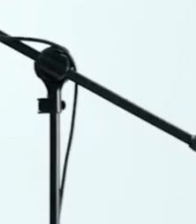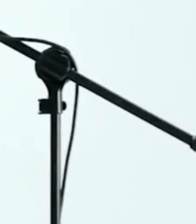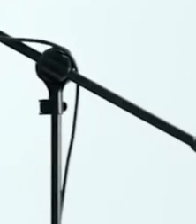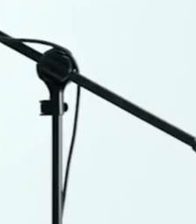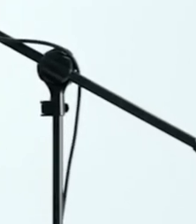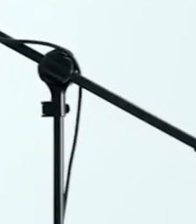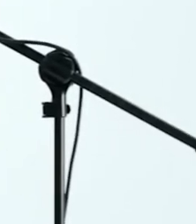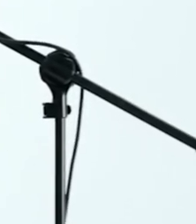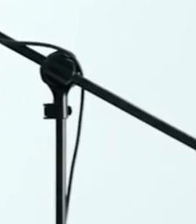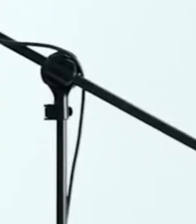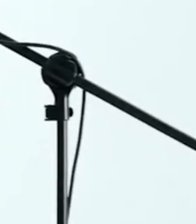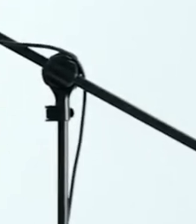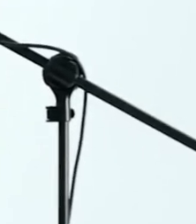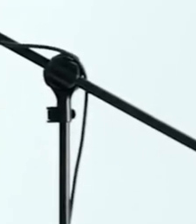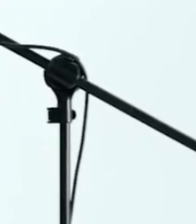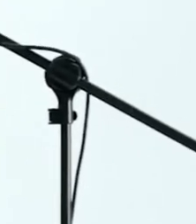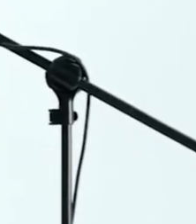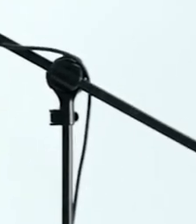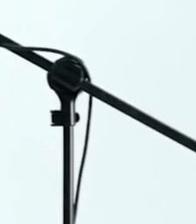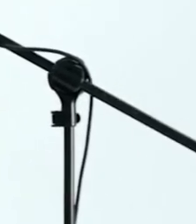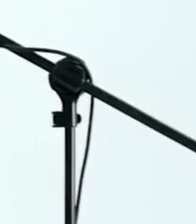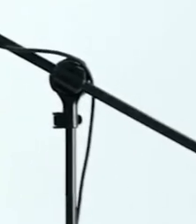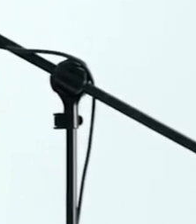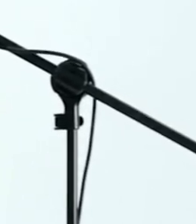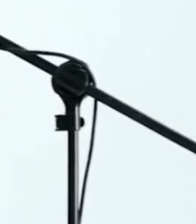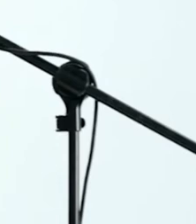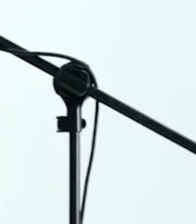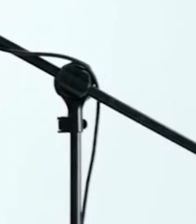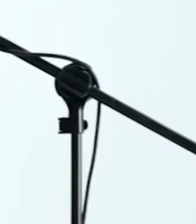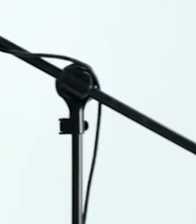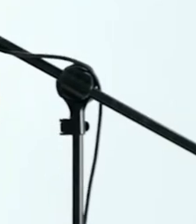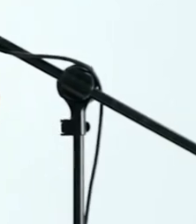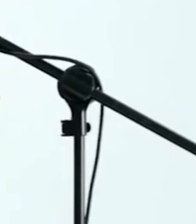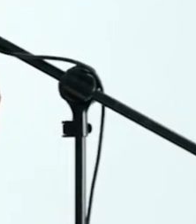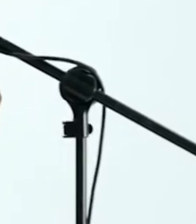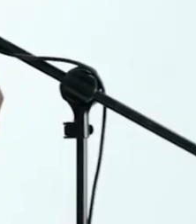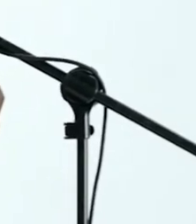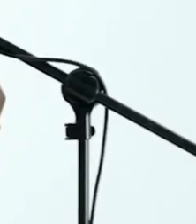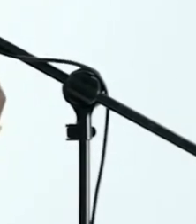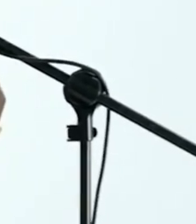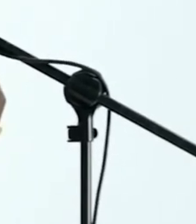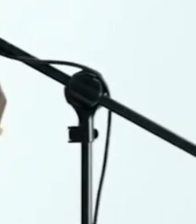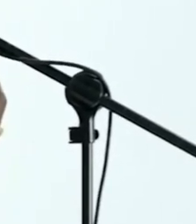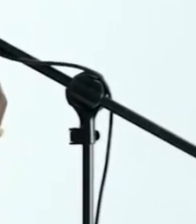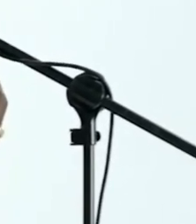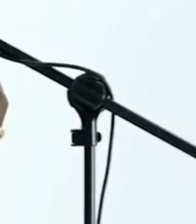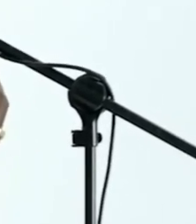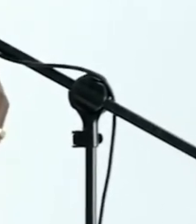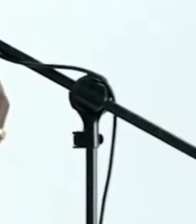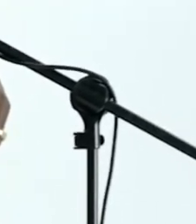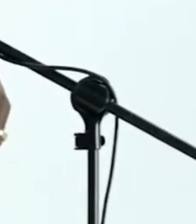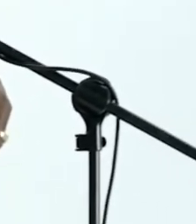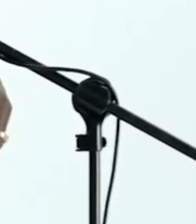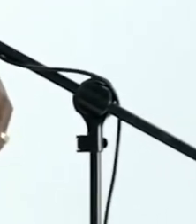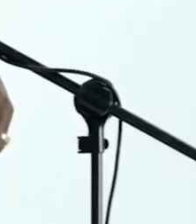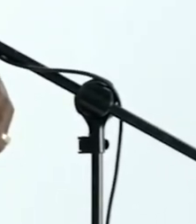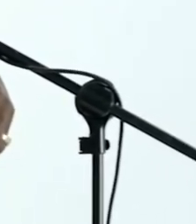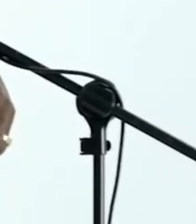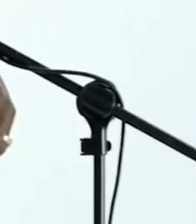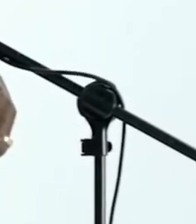to the mirror, this is me, I'm celebrating me, myself, and no one else. You're building confidence